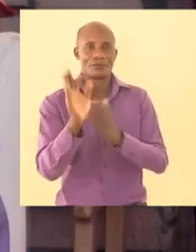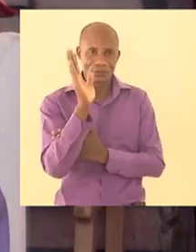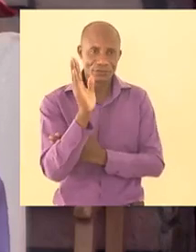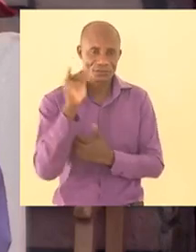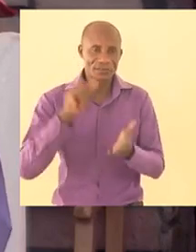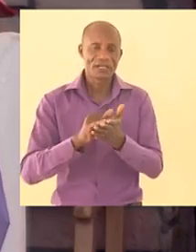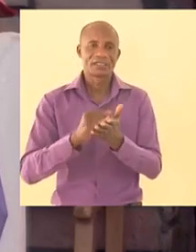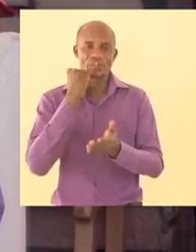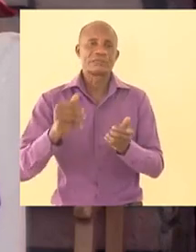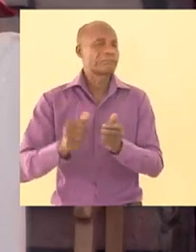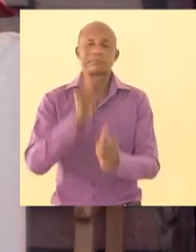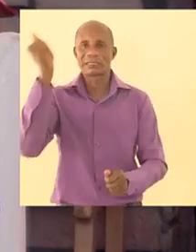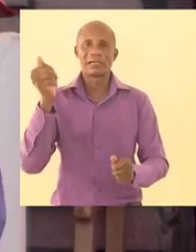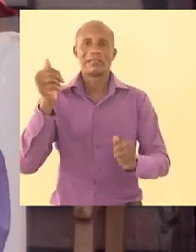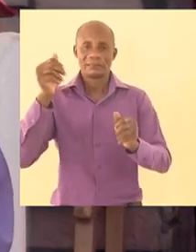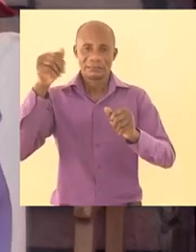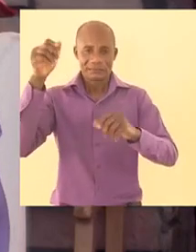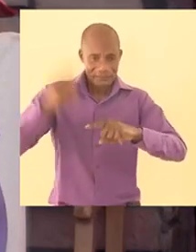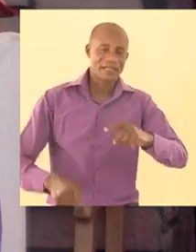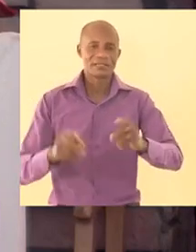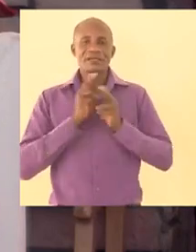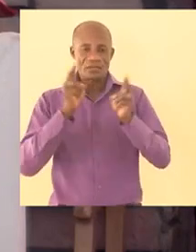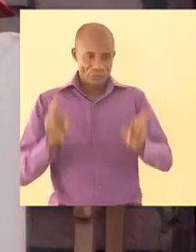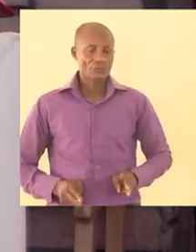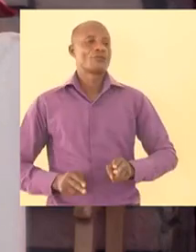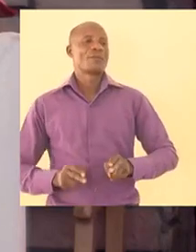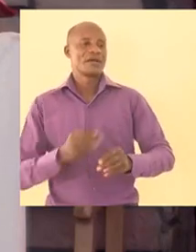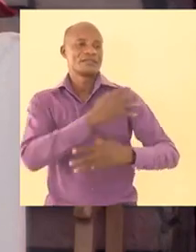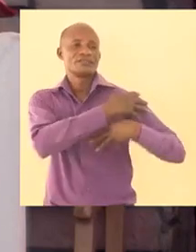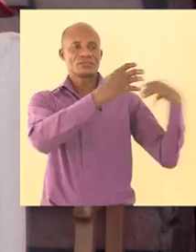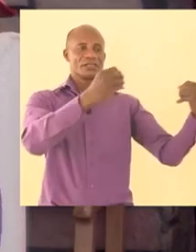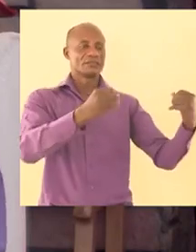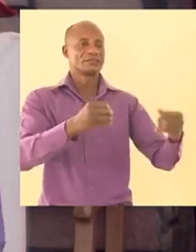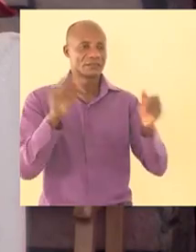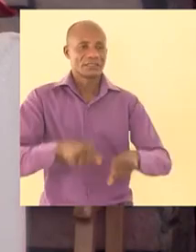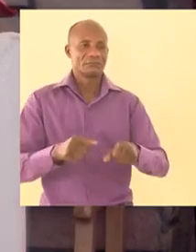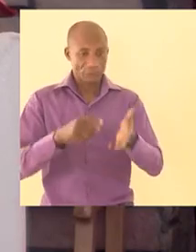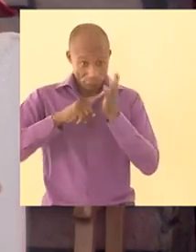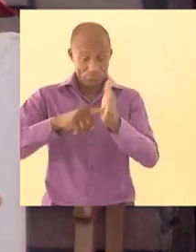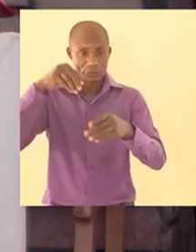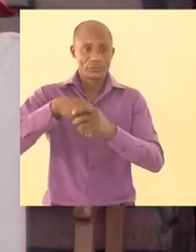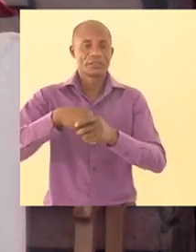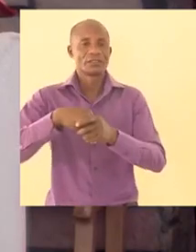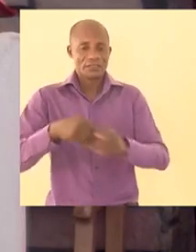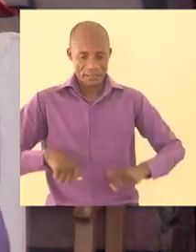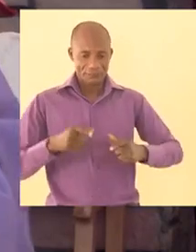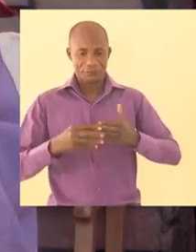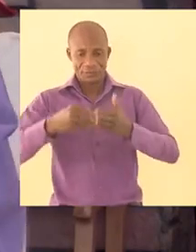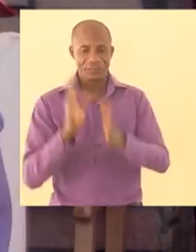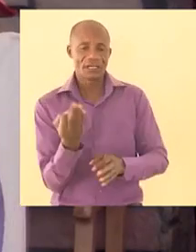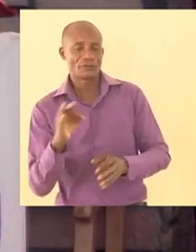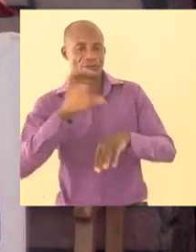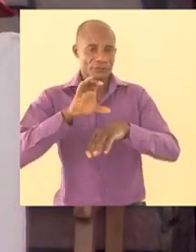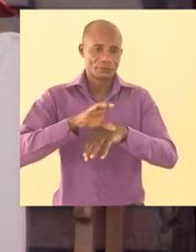the weakness of God that is greater than human strength, so that it should be reflected in the life of the leaders of the church. Right?